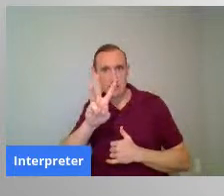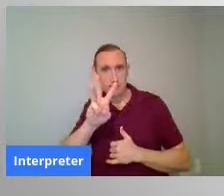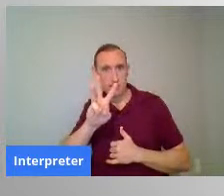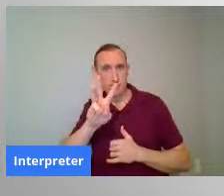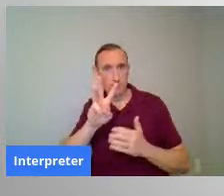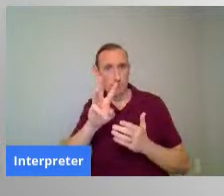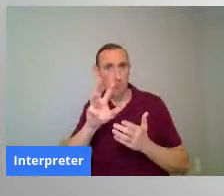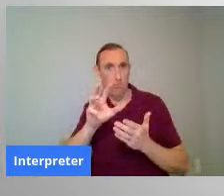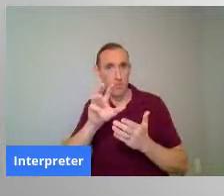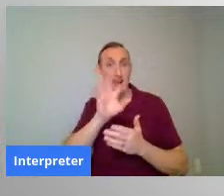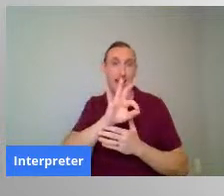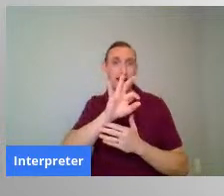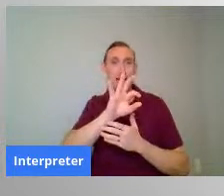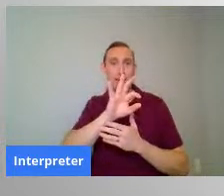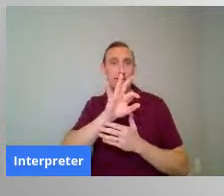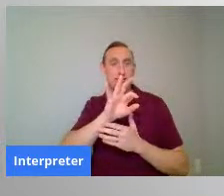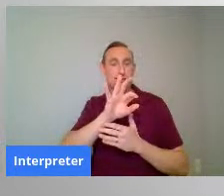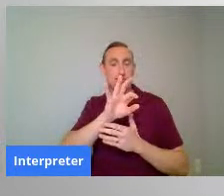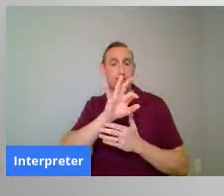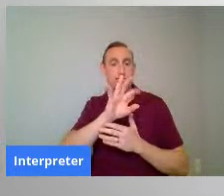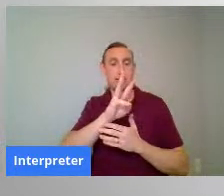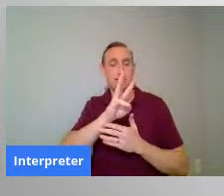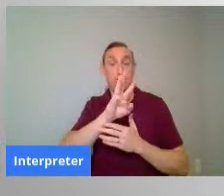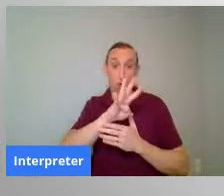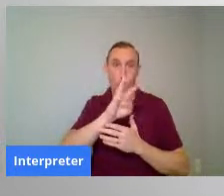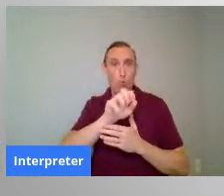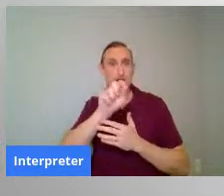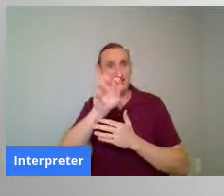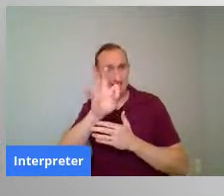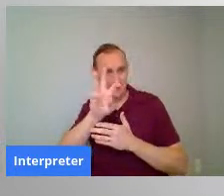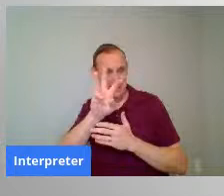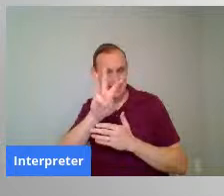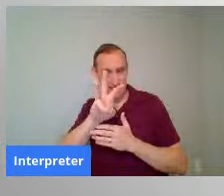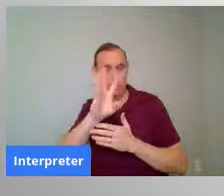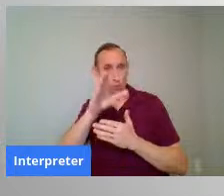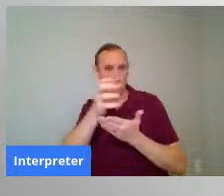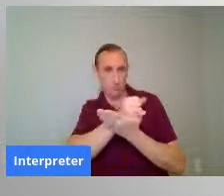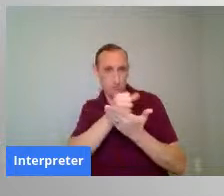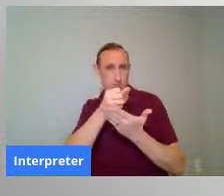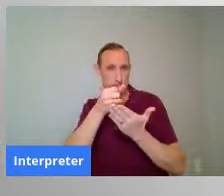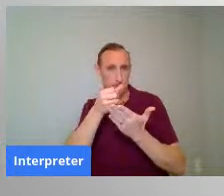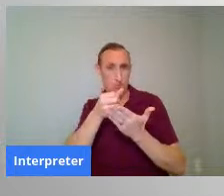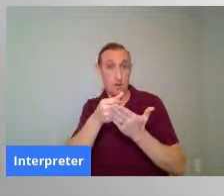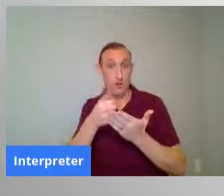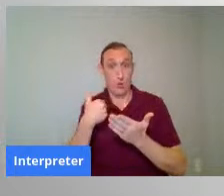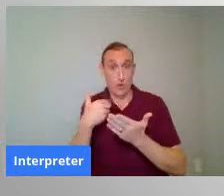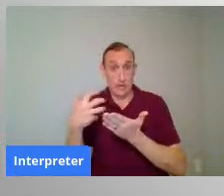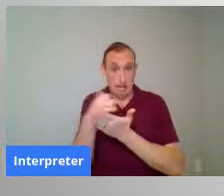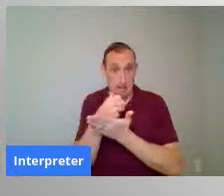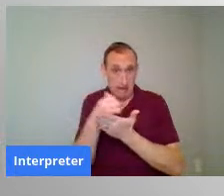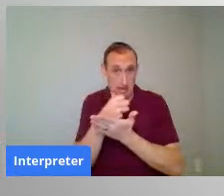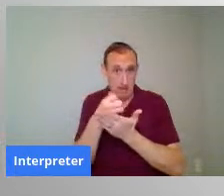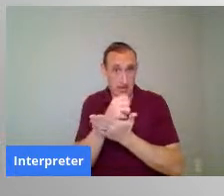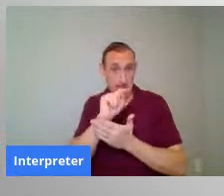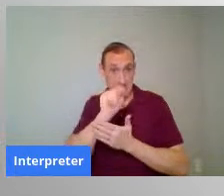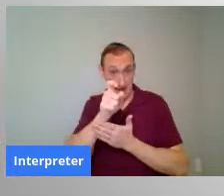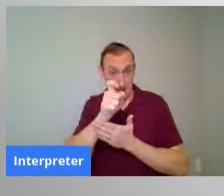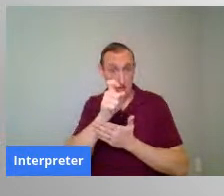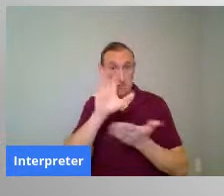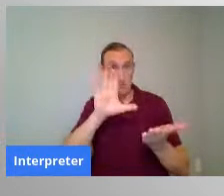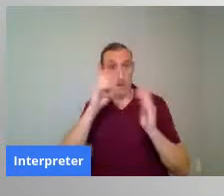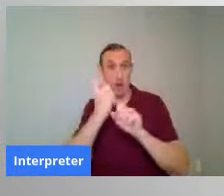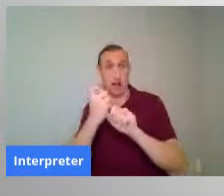we were sitting at 94.7%. And we collected 100% of our tax revenues last year.